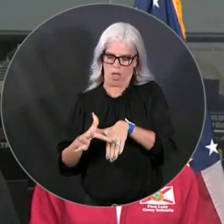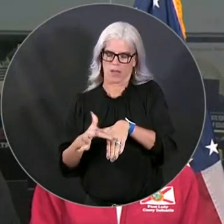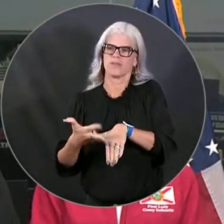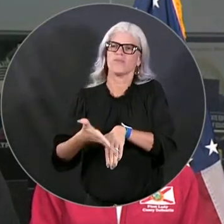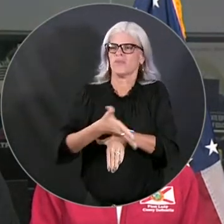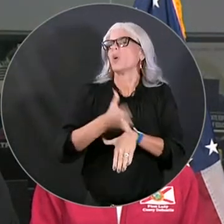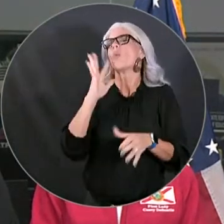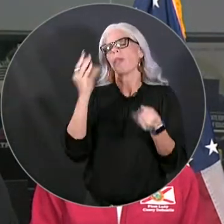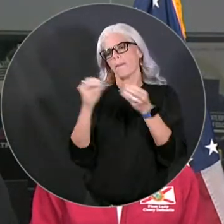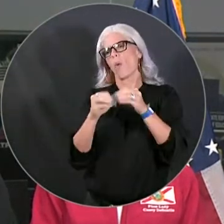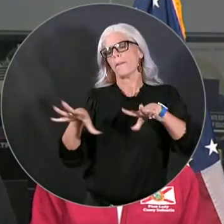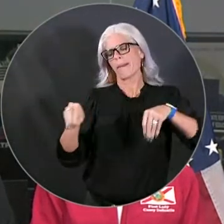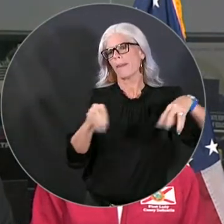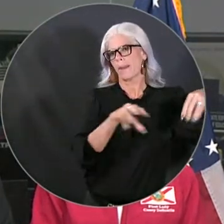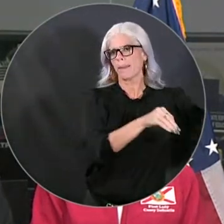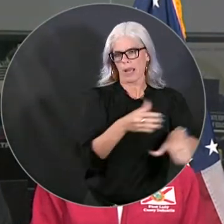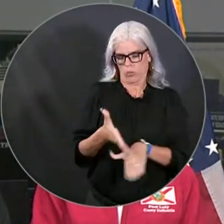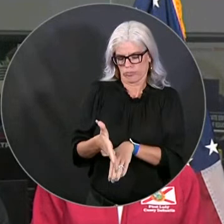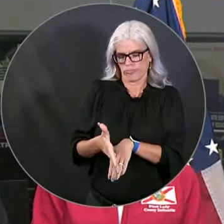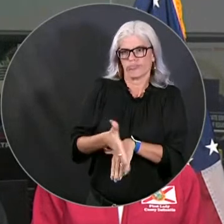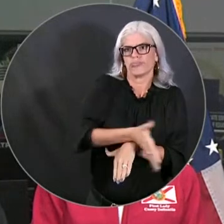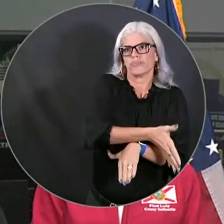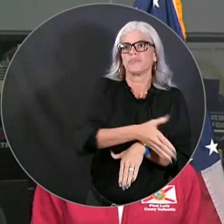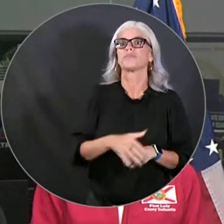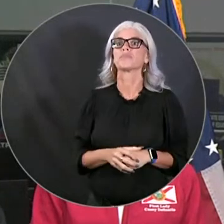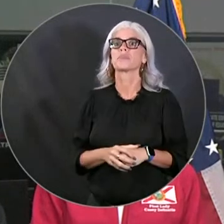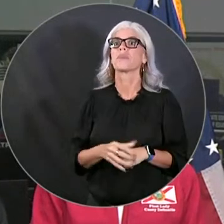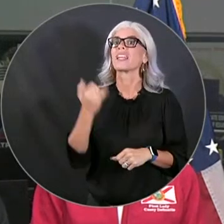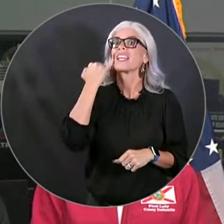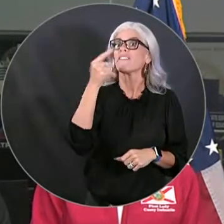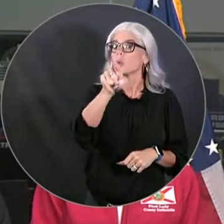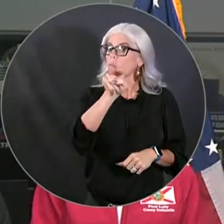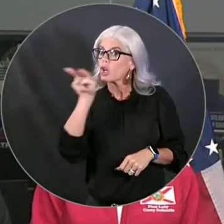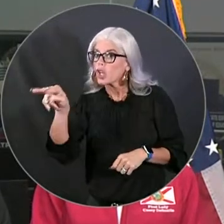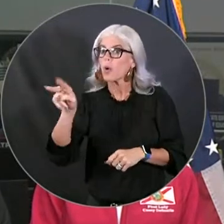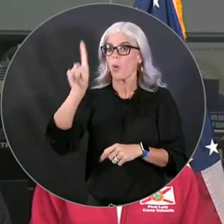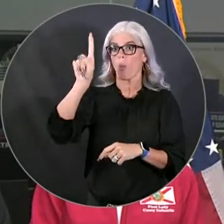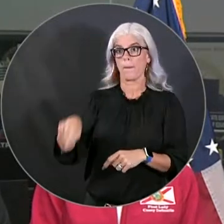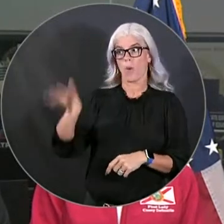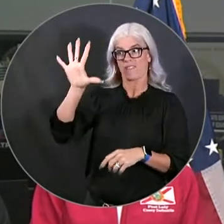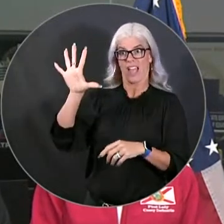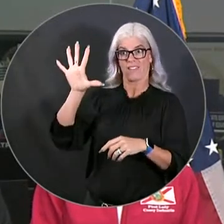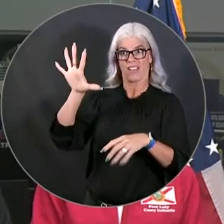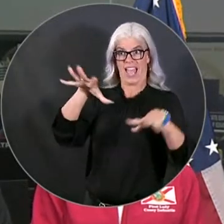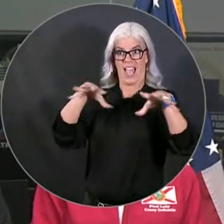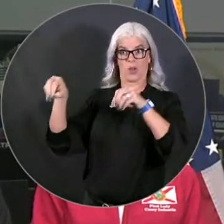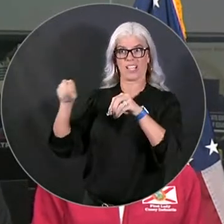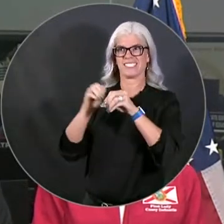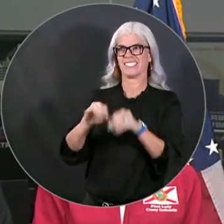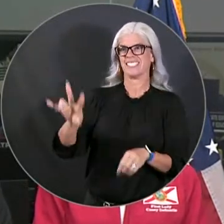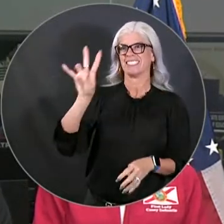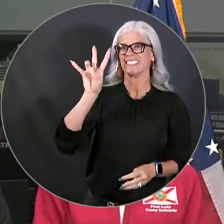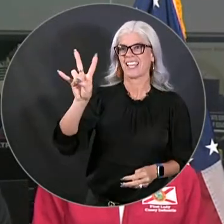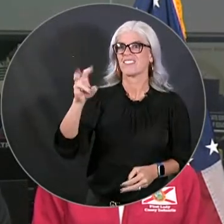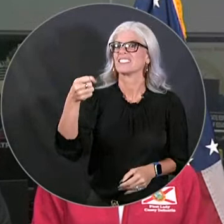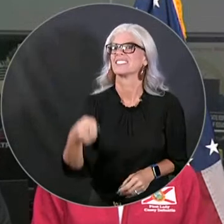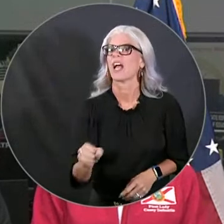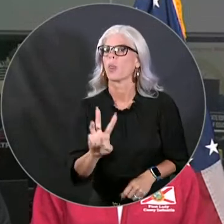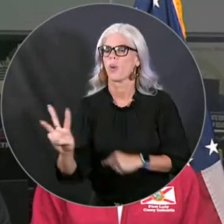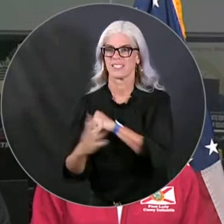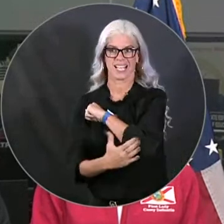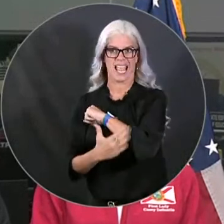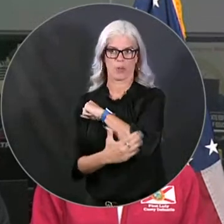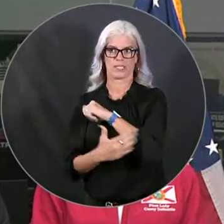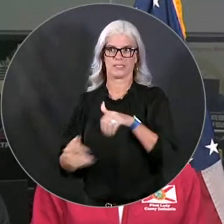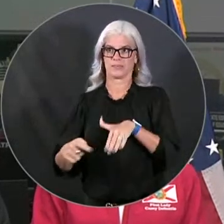anticipate that. If you look, there's 1.5 million outages in 7 Southwest Florida counties. Lee and